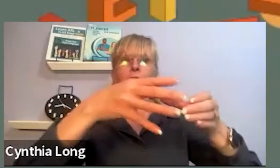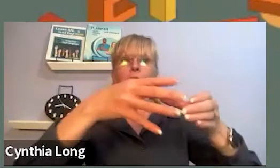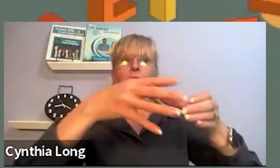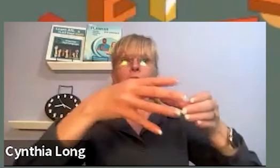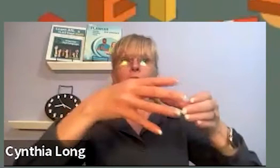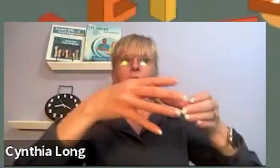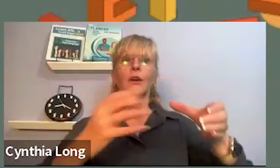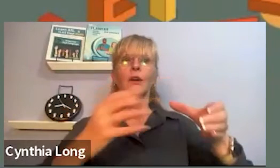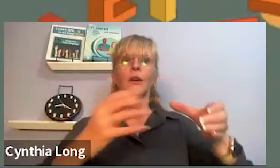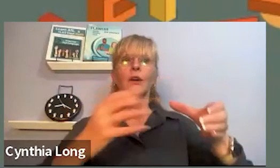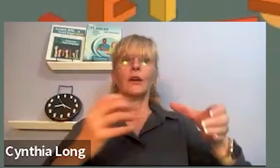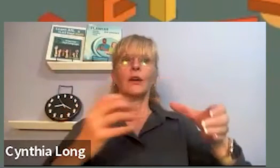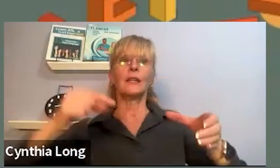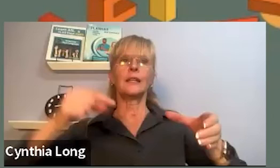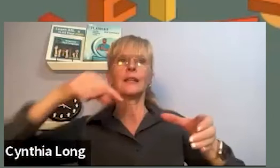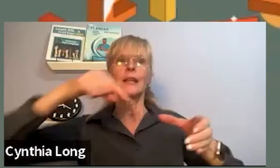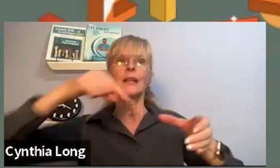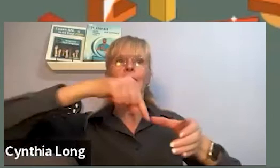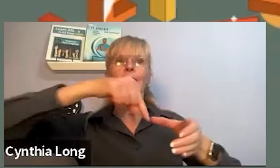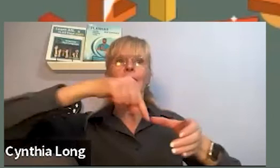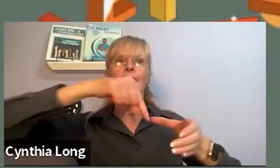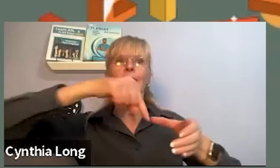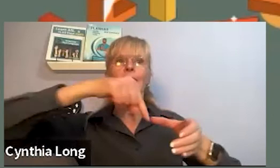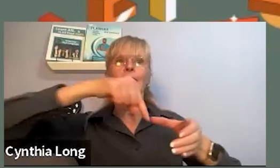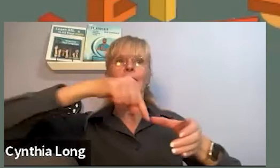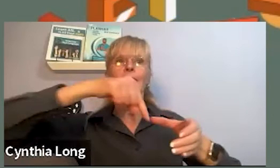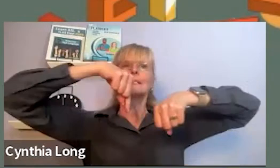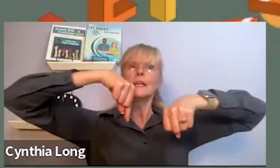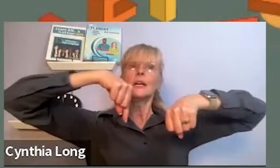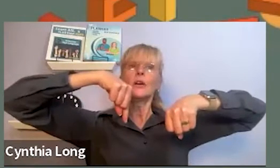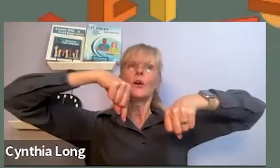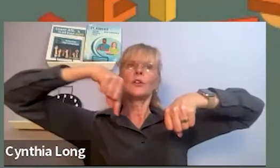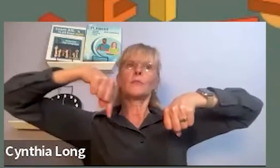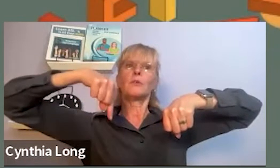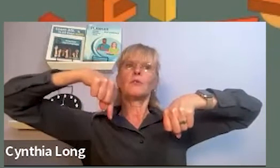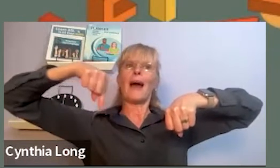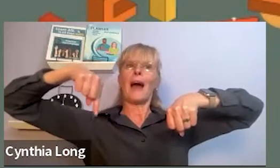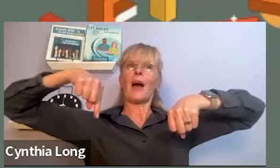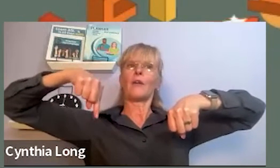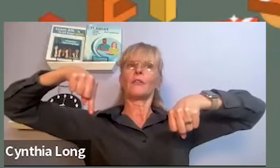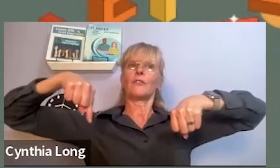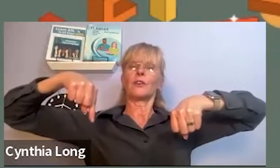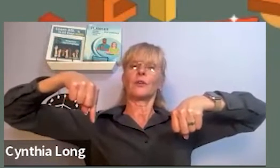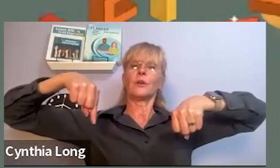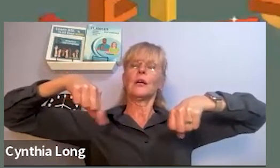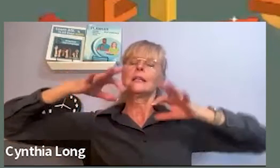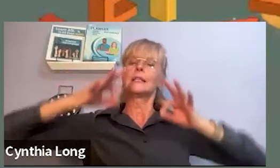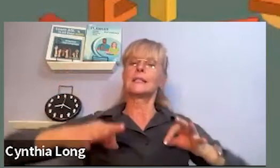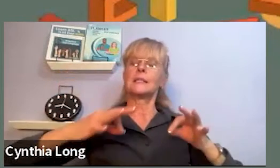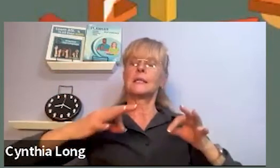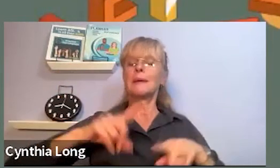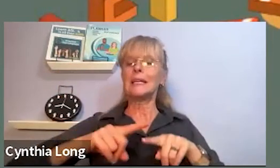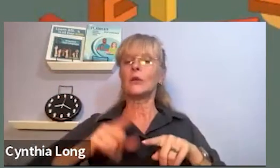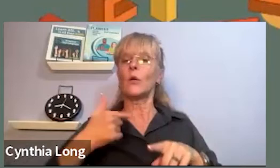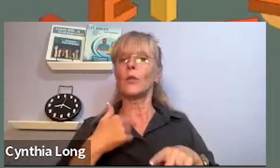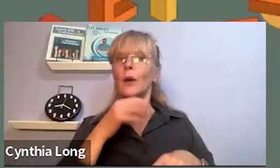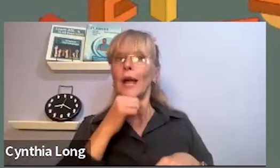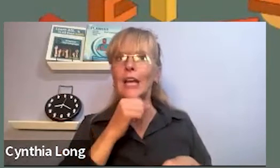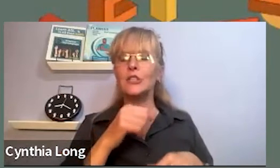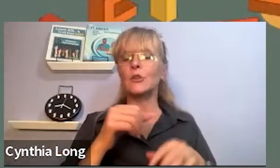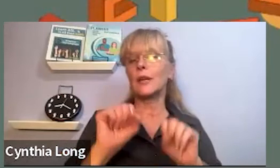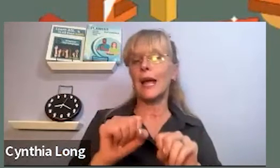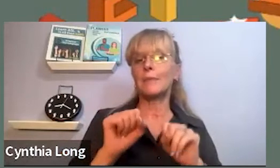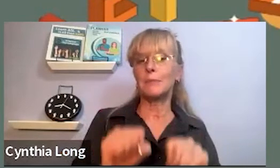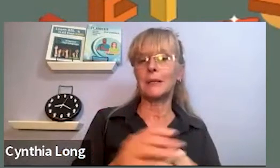You set it here, and then they can stand here. So here's your bag. They can stand here, or you can move them